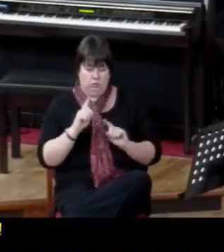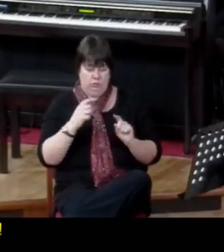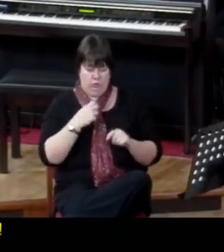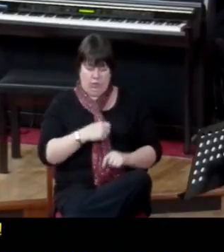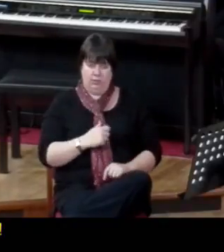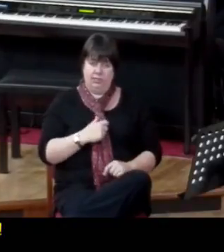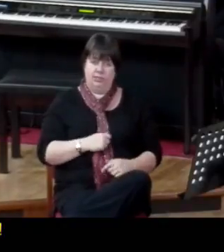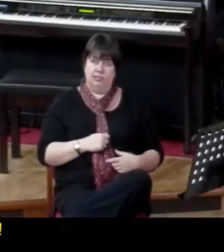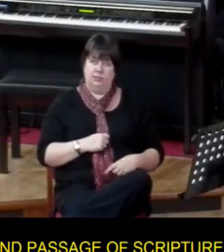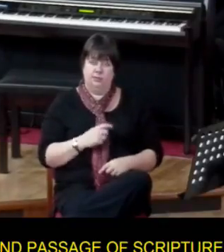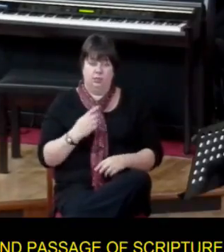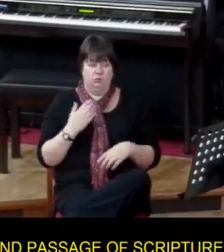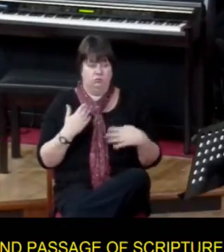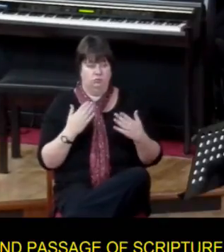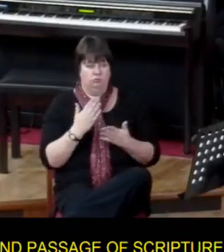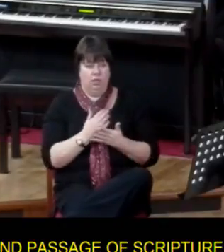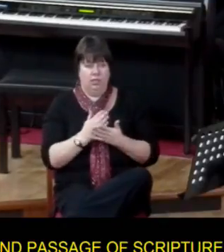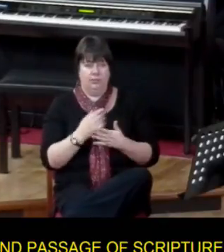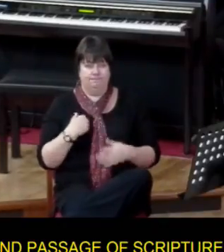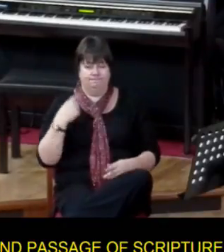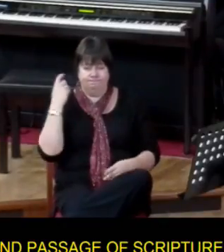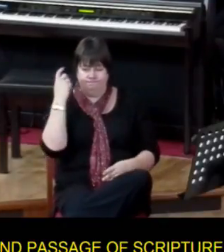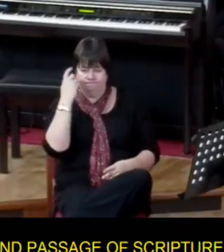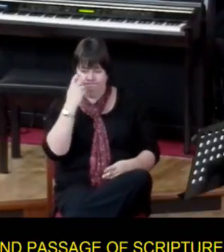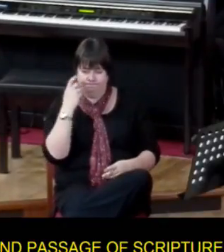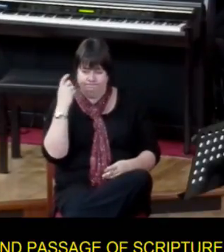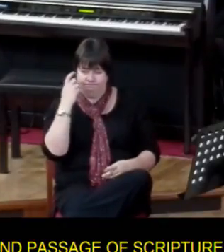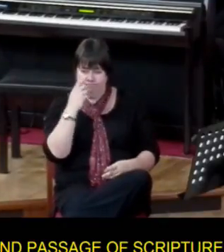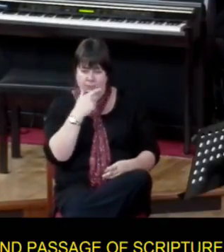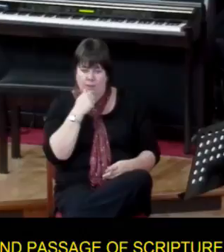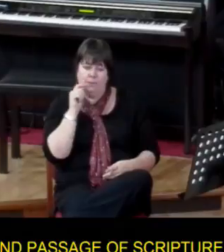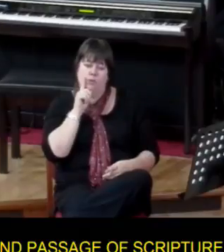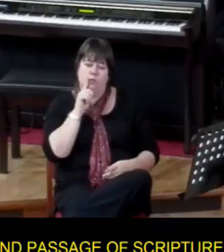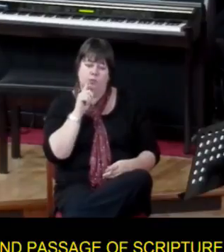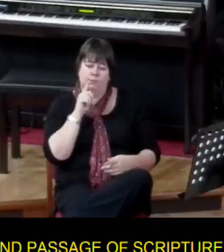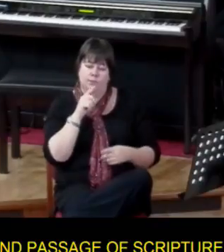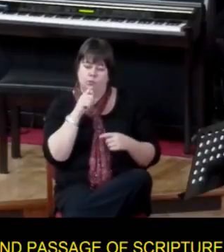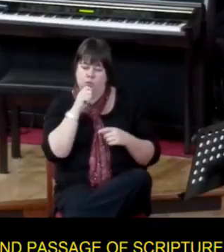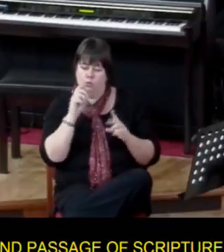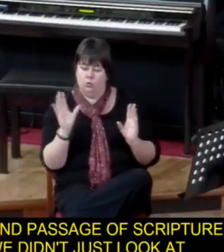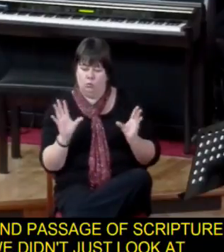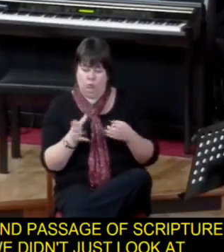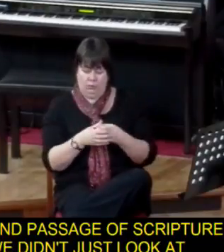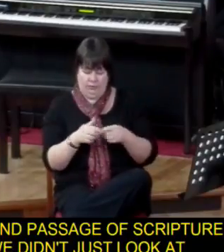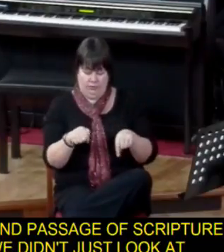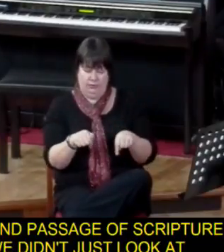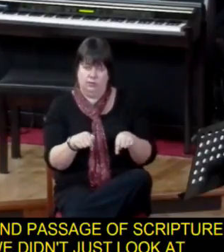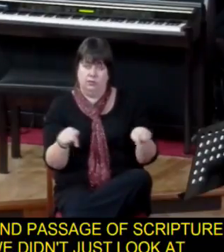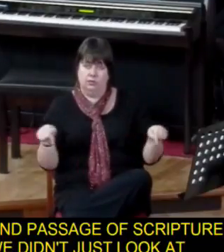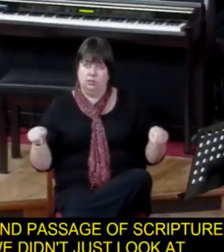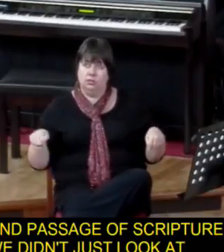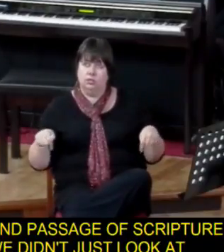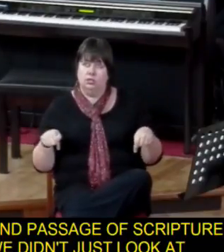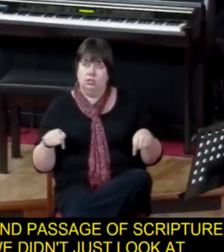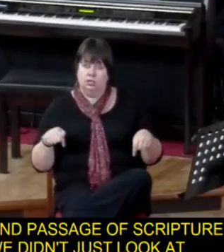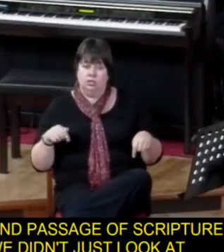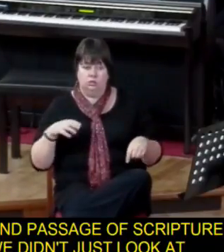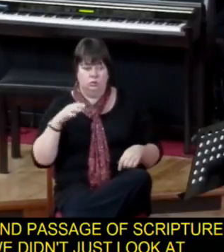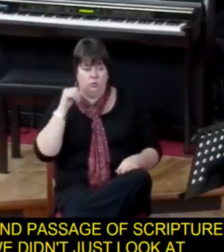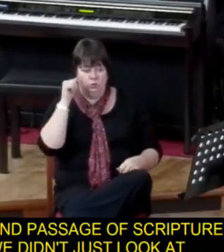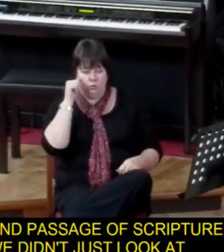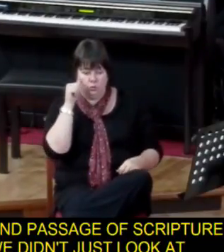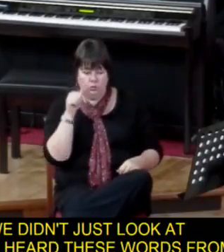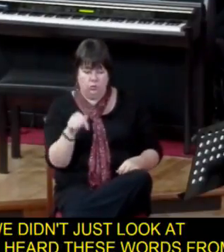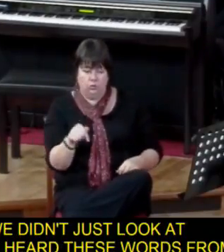thought seriously about the people that he was with at that particular time. So he knew that